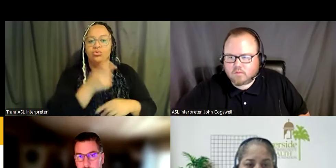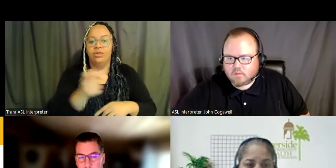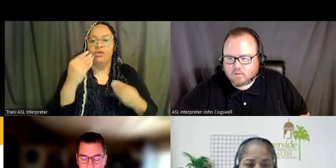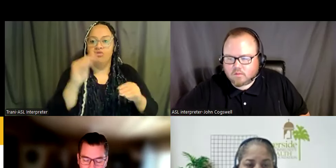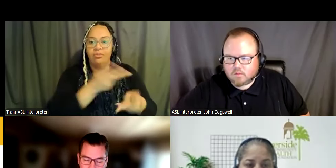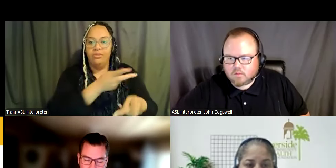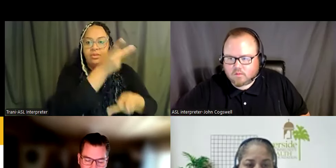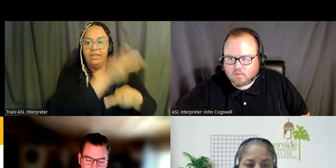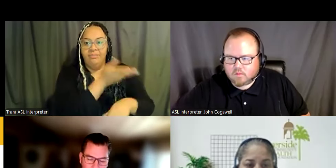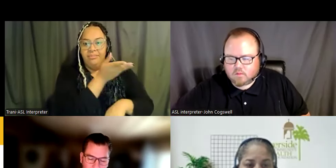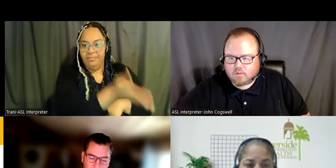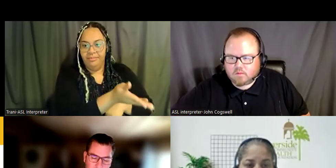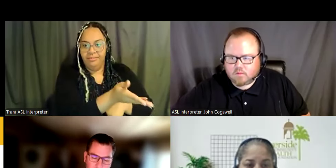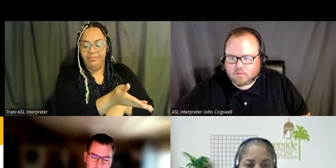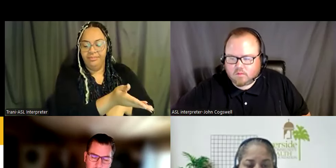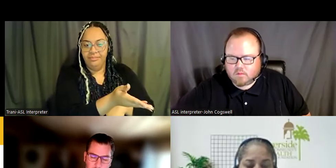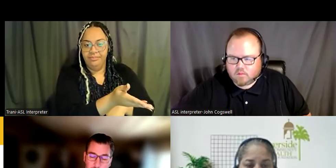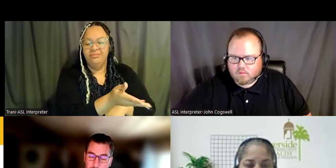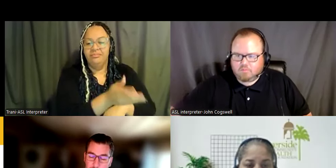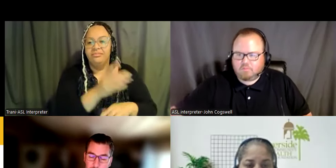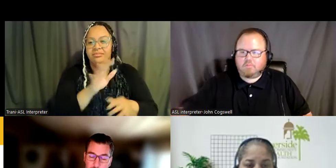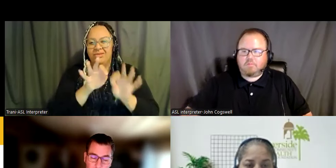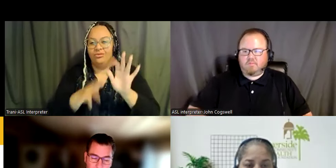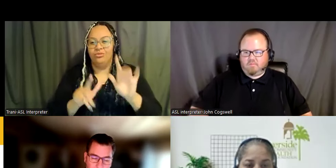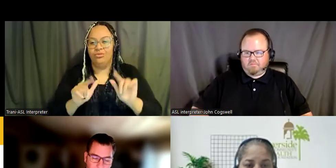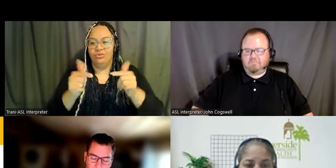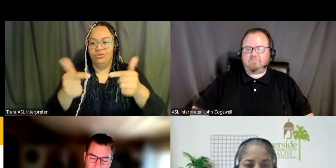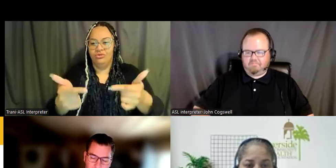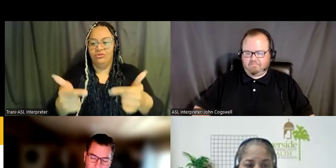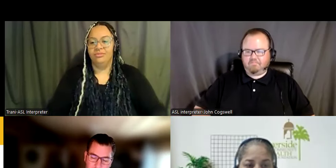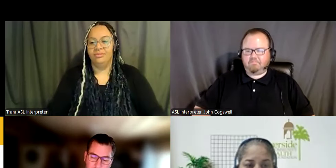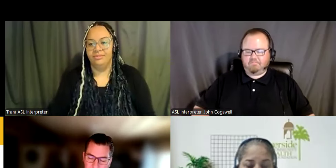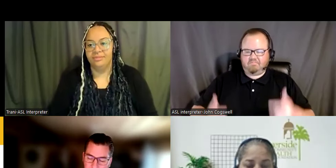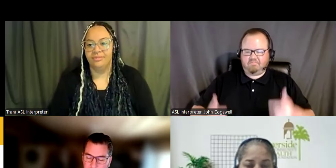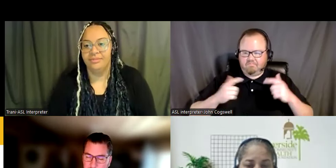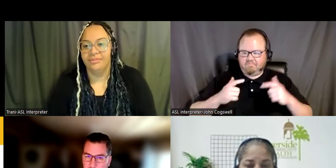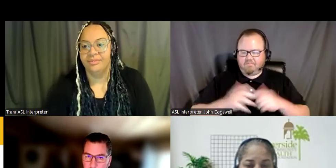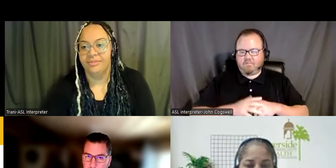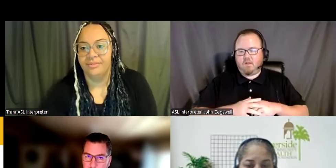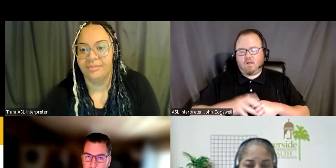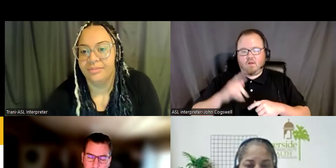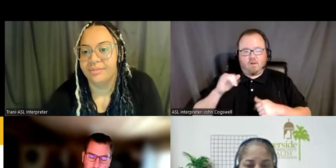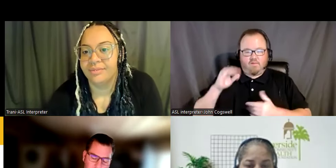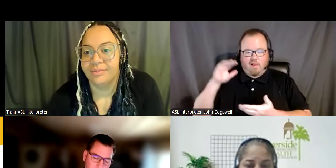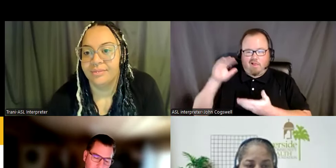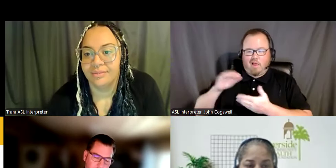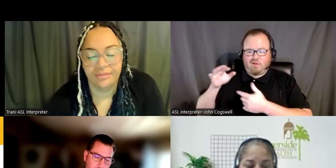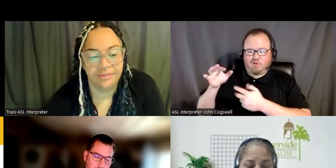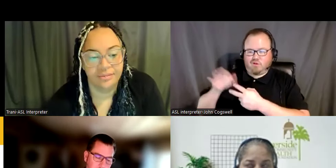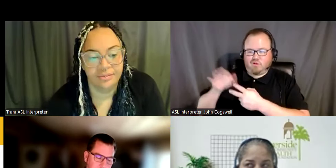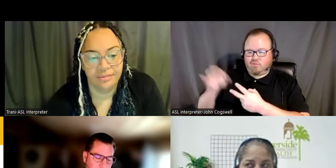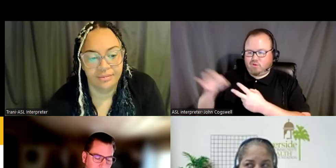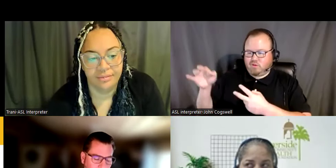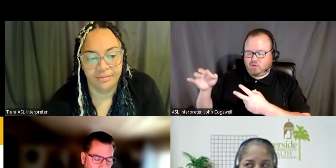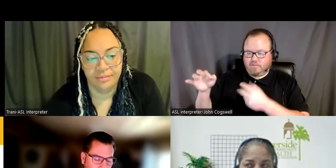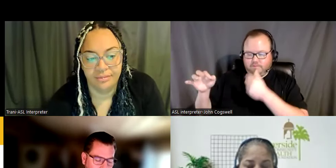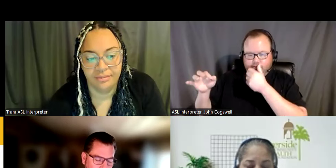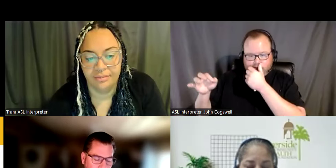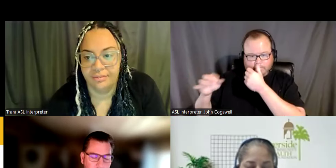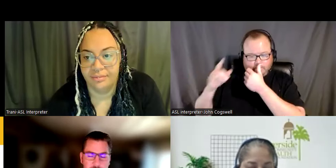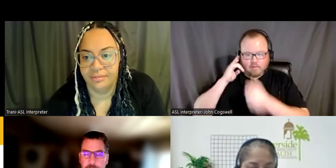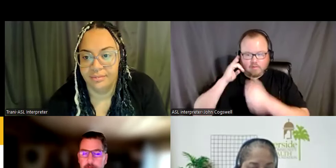our efforts. What a lot of people don't know, with that being less of an option, is that California